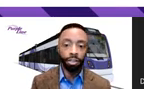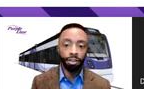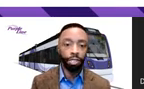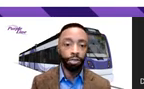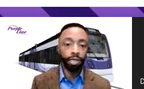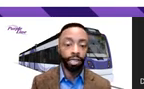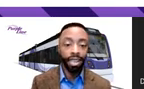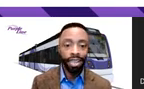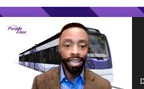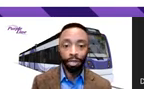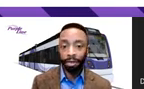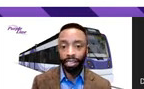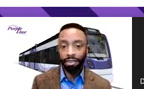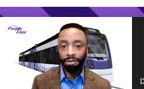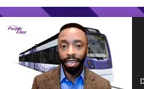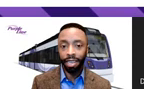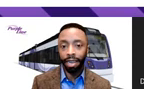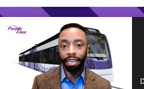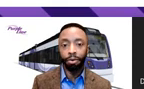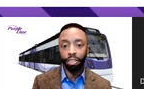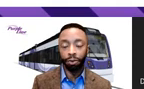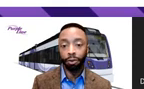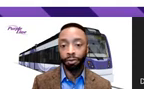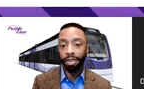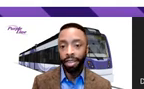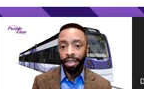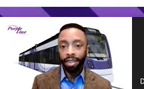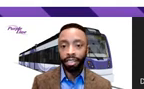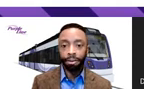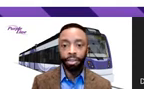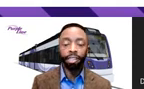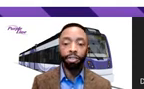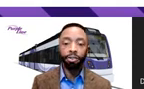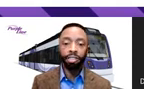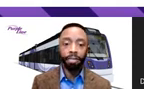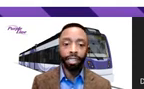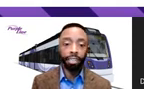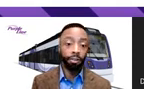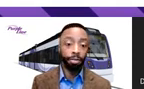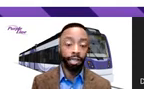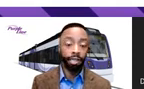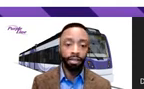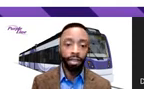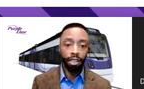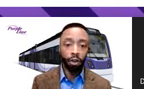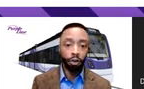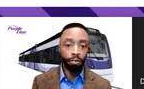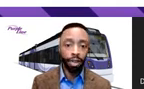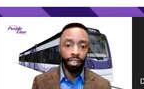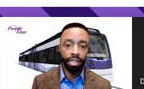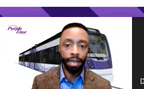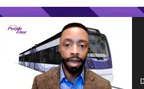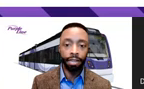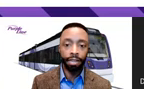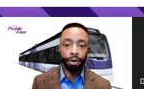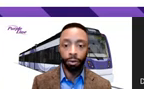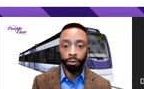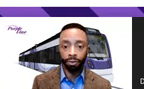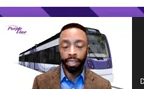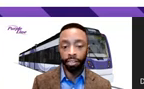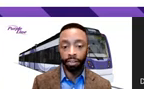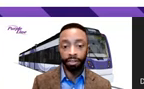construction occurring between the Plymouth Tunnel and Piney Branch Road. This area includes Manchester Place, Long Branch, and